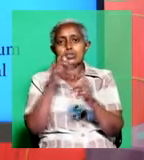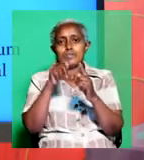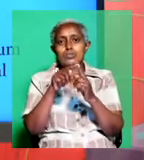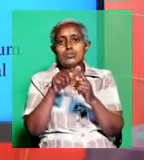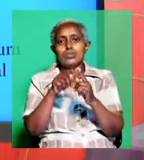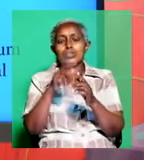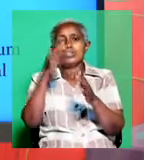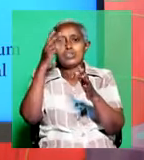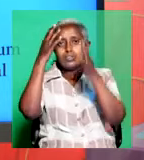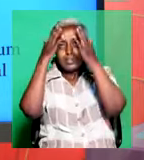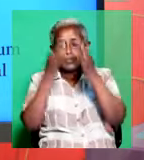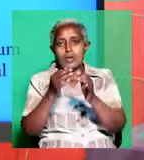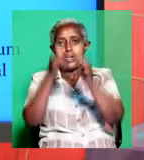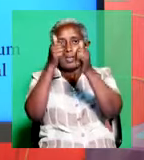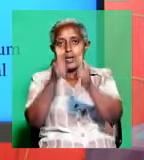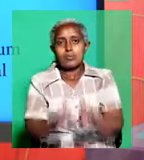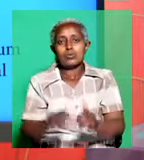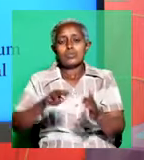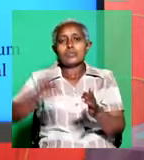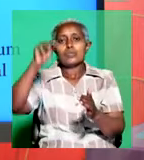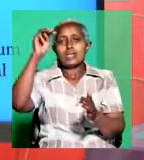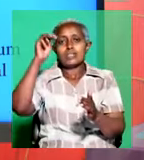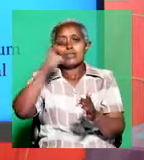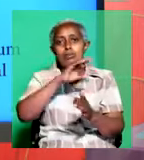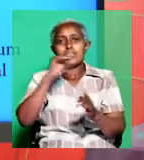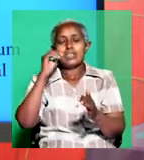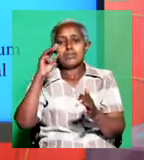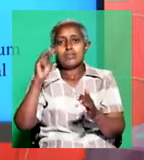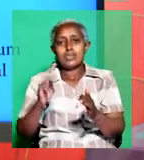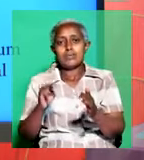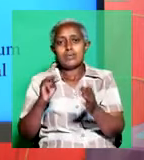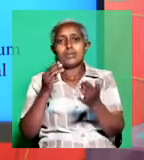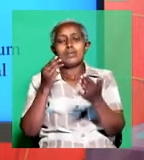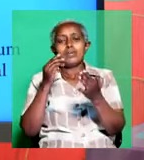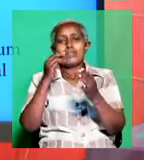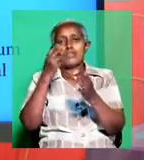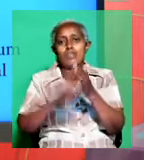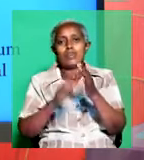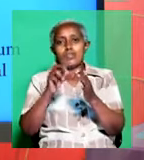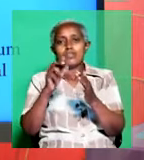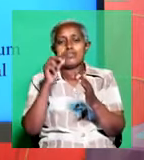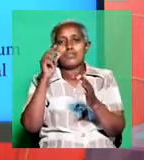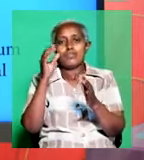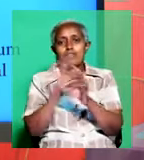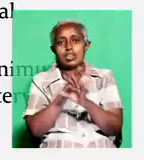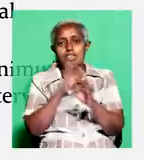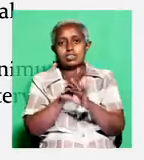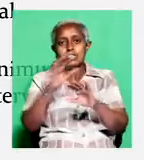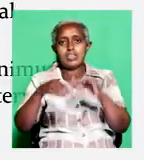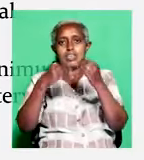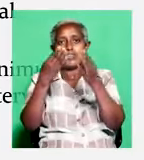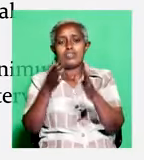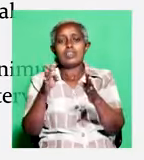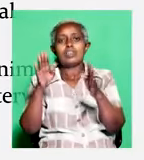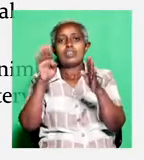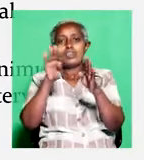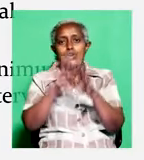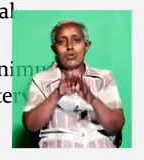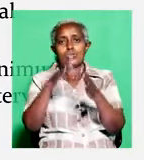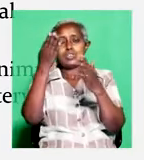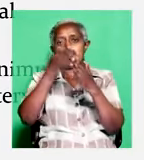determine absolute maximum and minimum values of function on a given closed